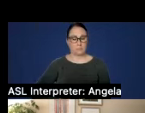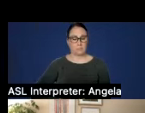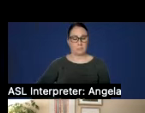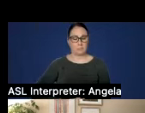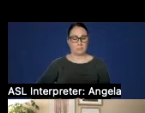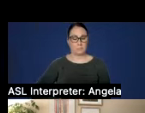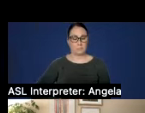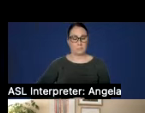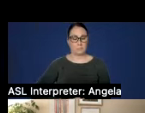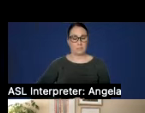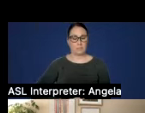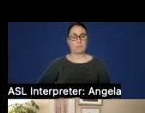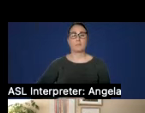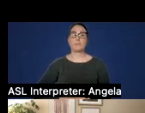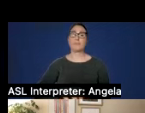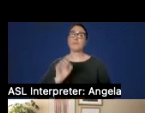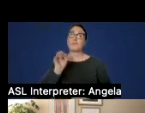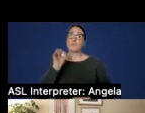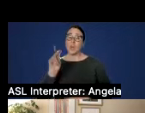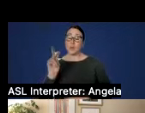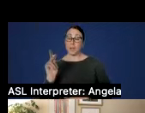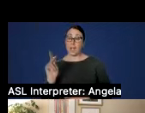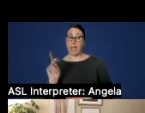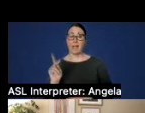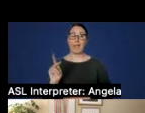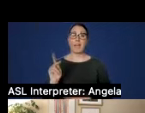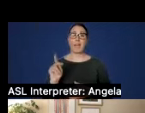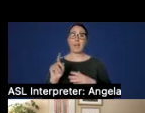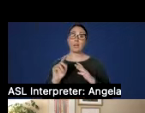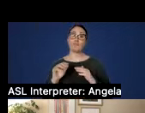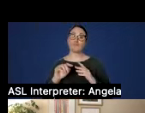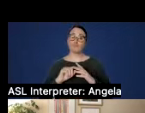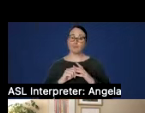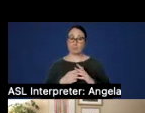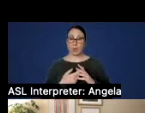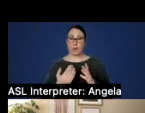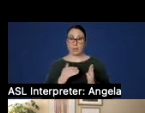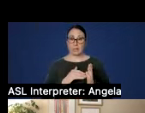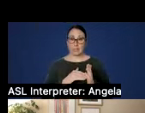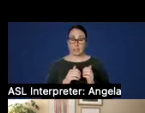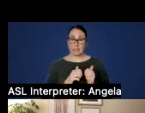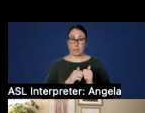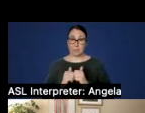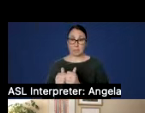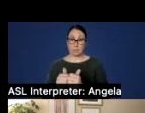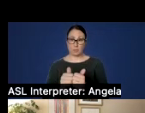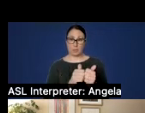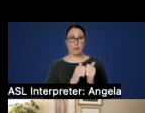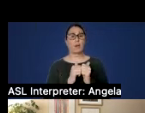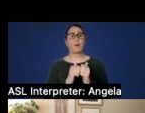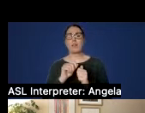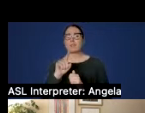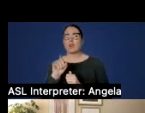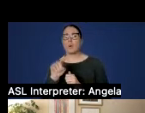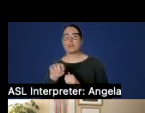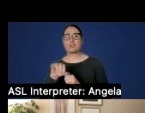Okay, as we're coming back together, I think Justin has a question in the chat.